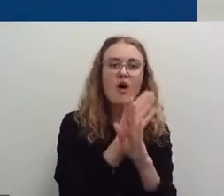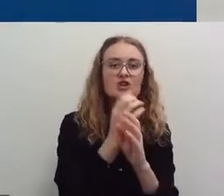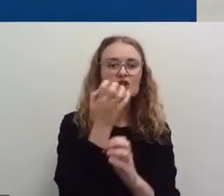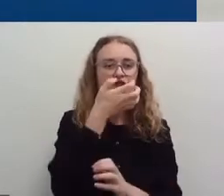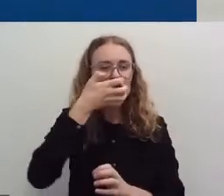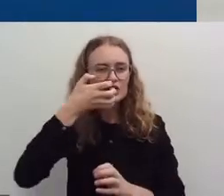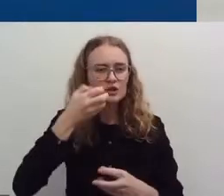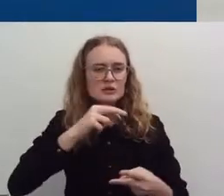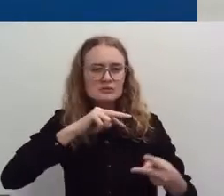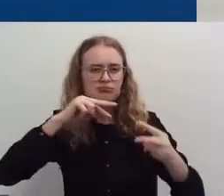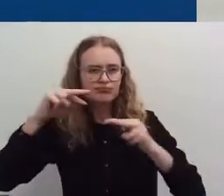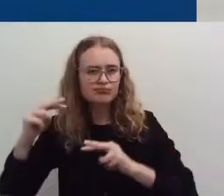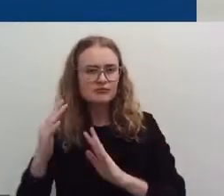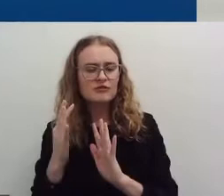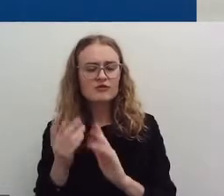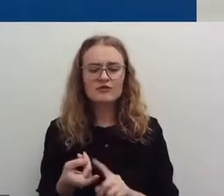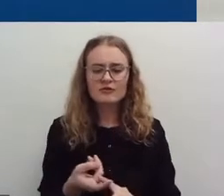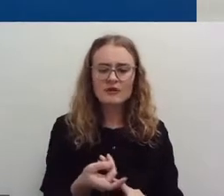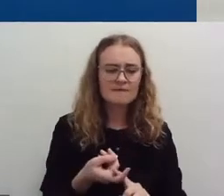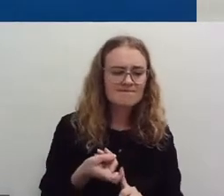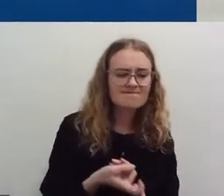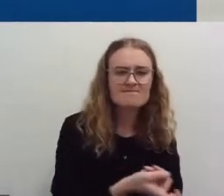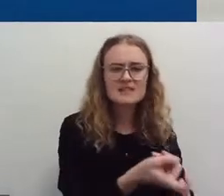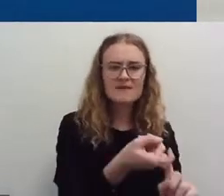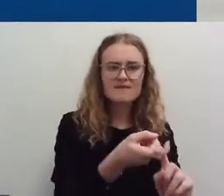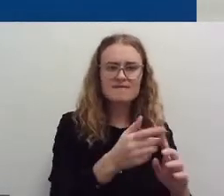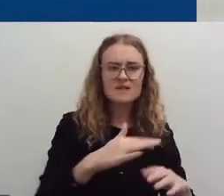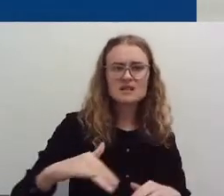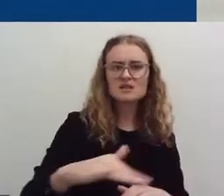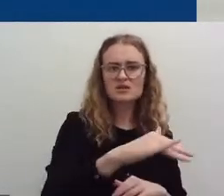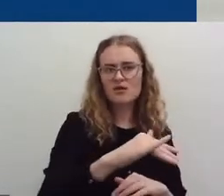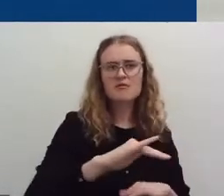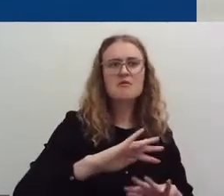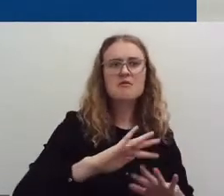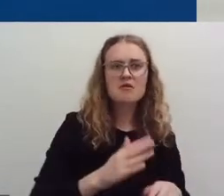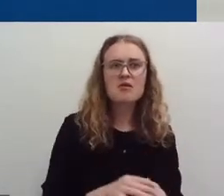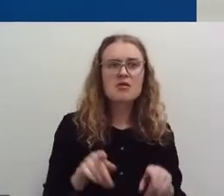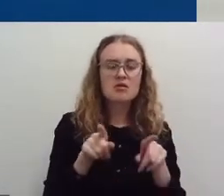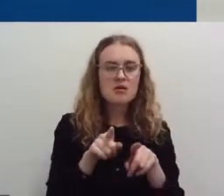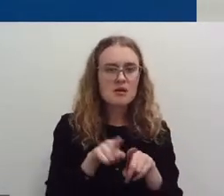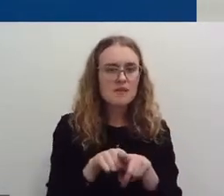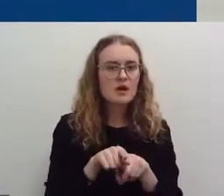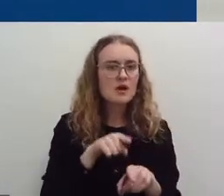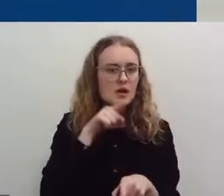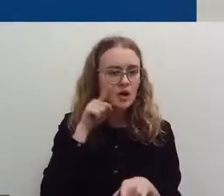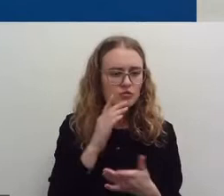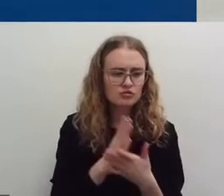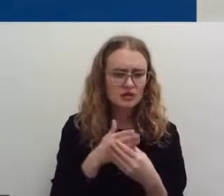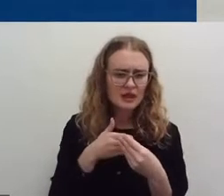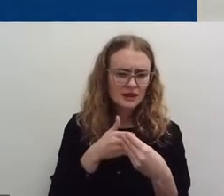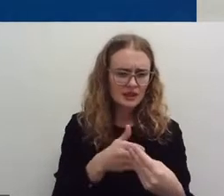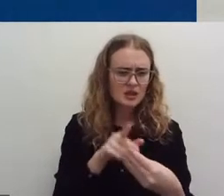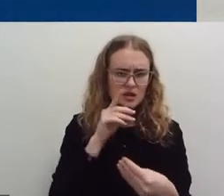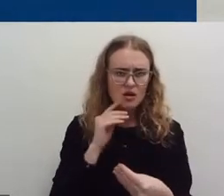people actually take the lead in breaking outdated norms and beliefs. So this kind